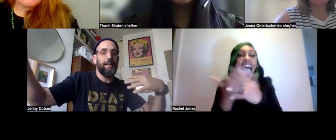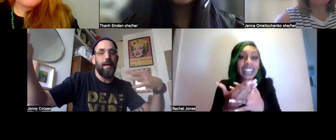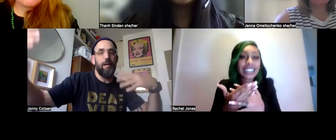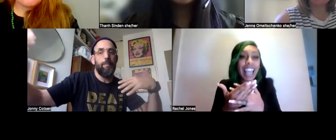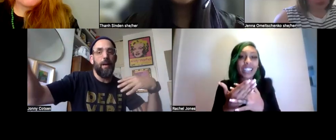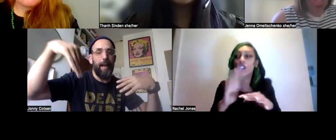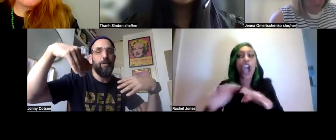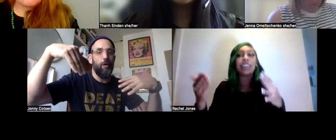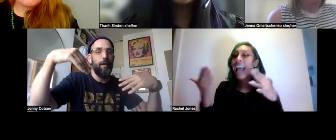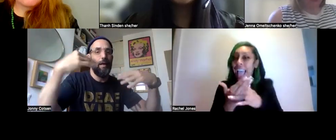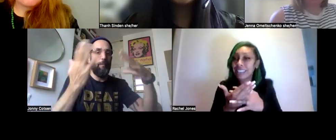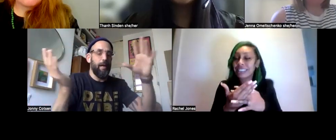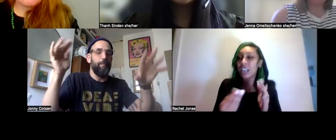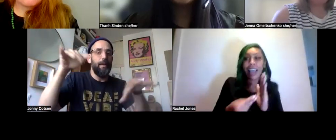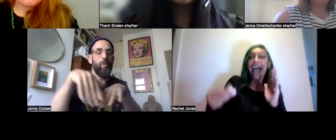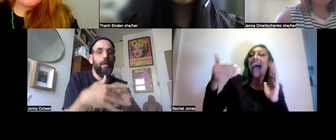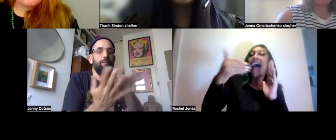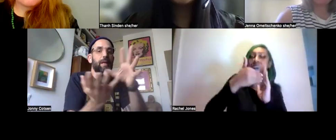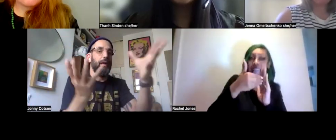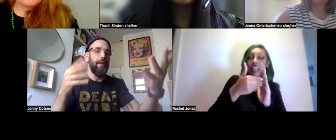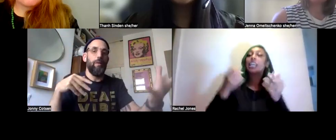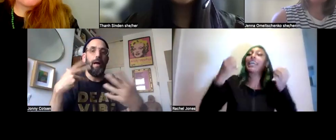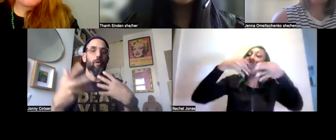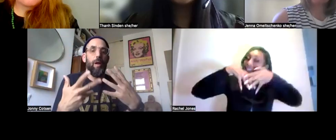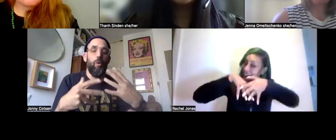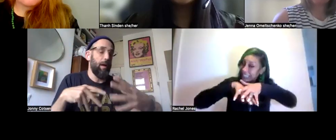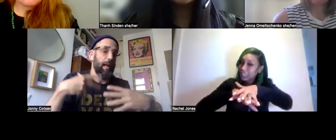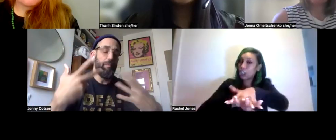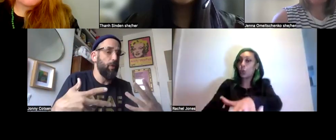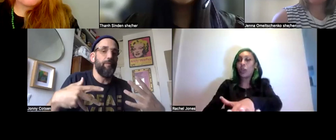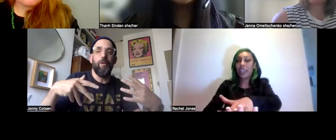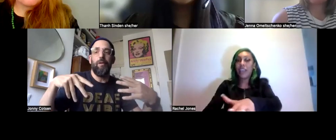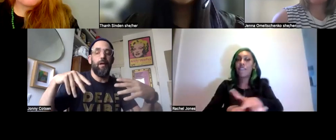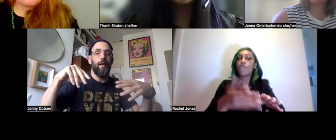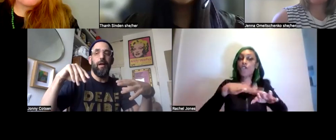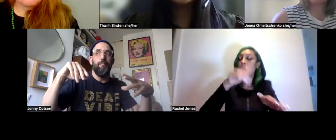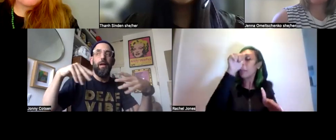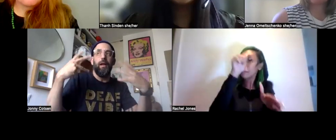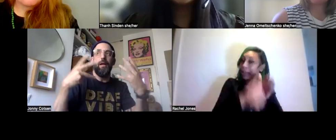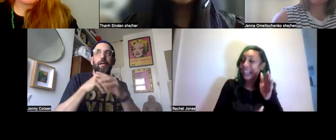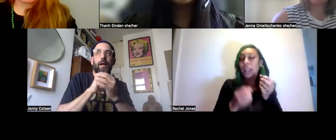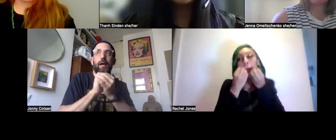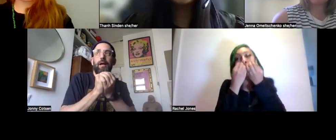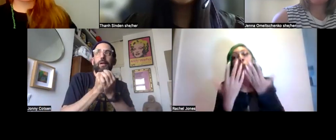become asset and become an add-on, it becomes interweaved into how you make work, and it's beautiful,